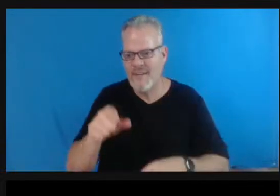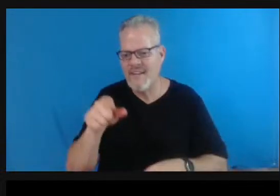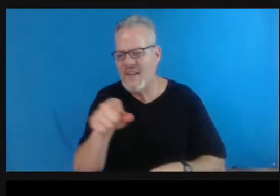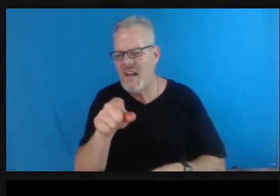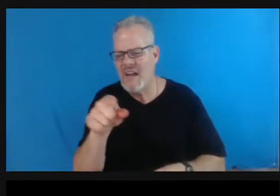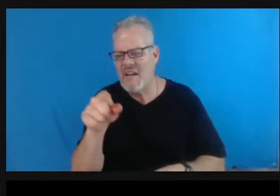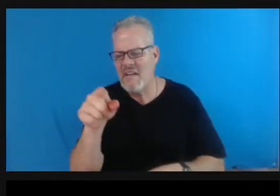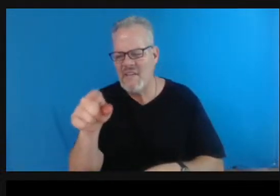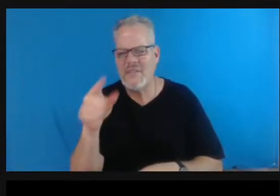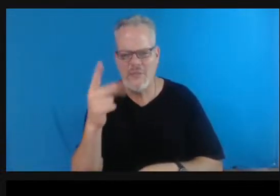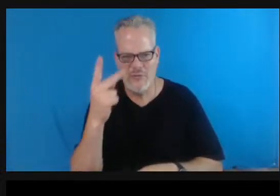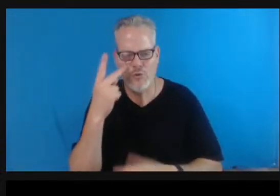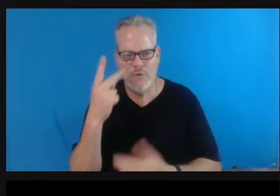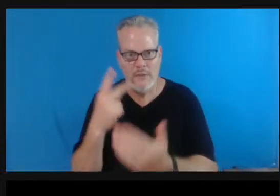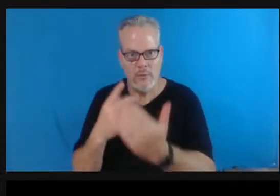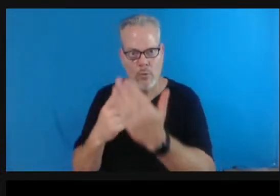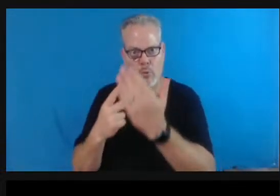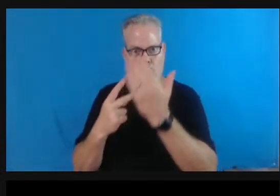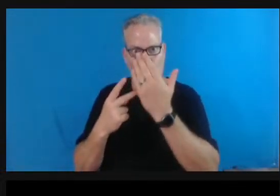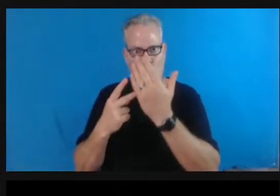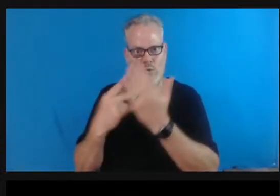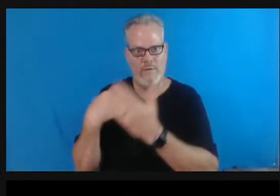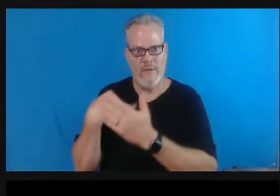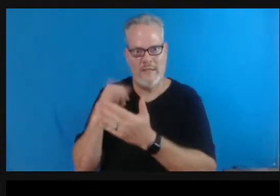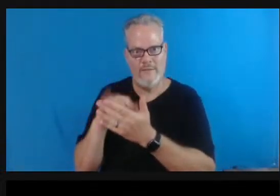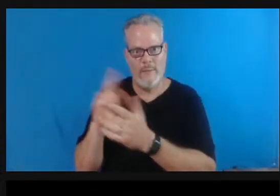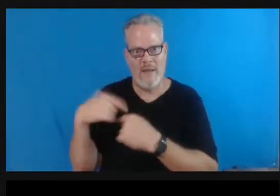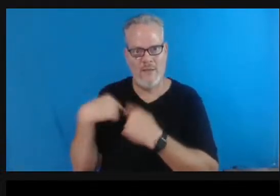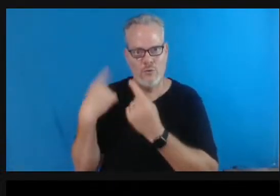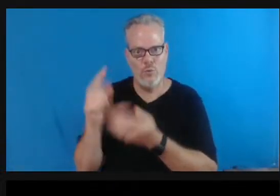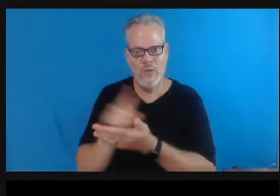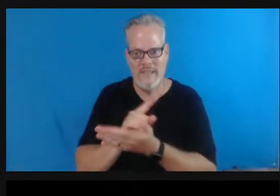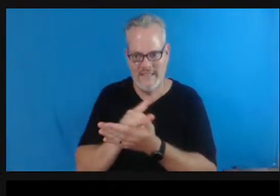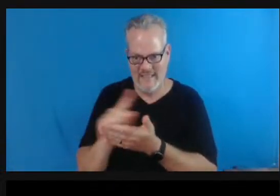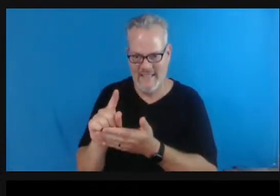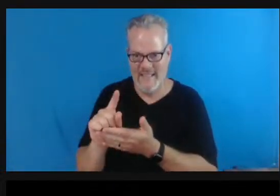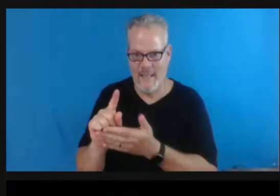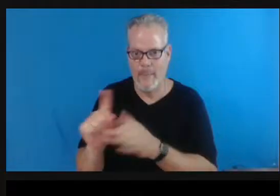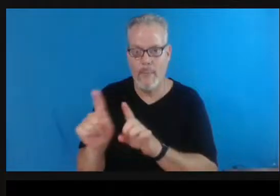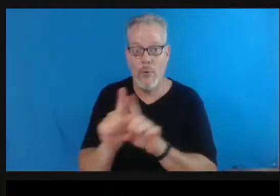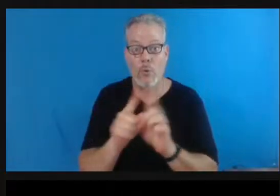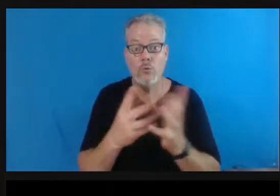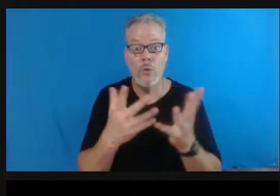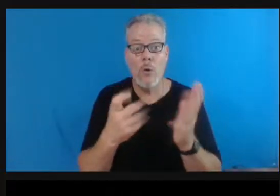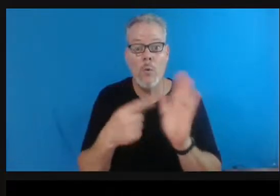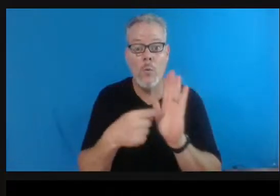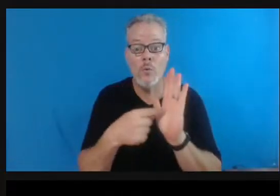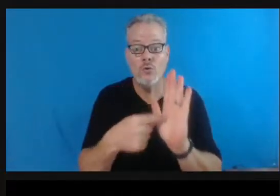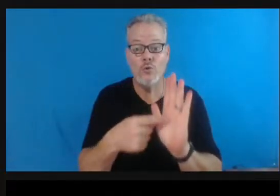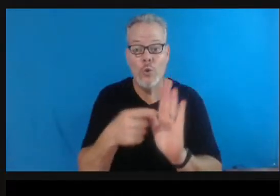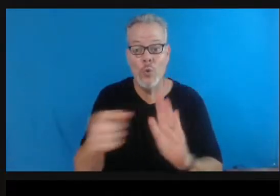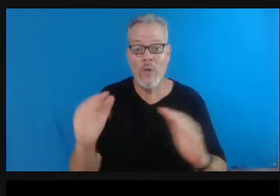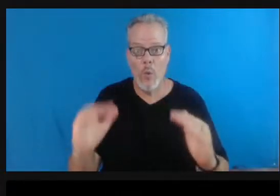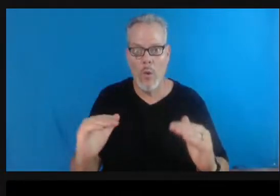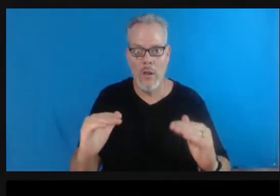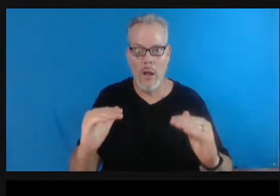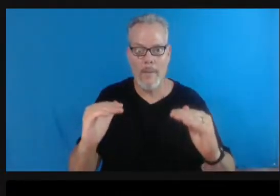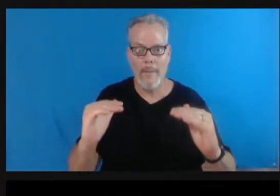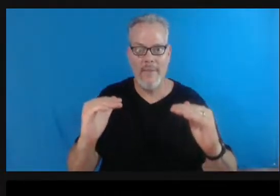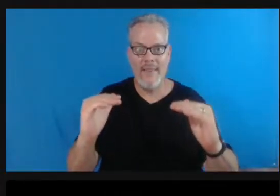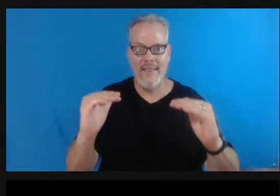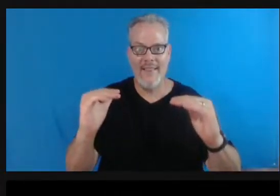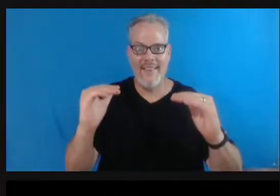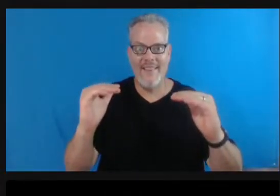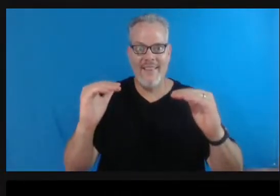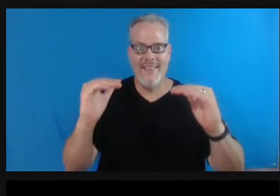more easily over the last week right there. But what I also want to show you guys is this whole uplift of the crater floor. And so